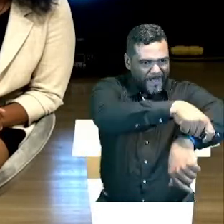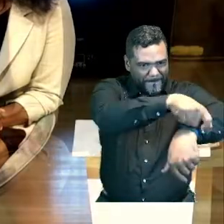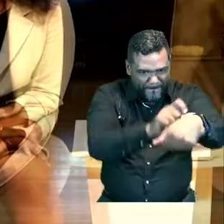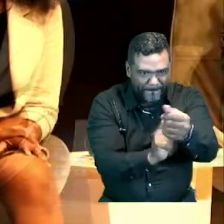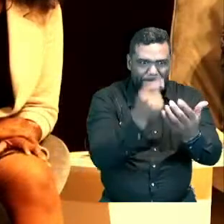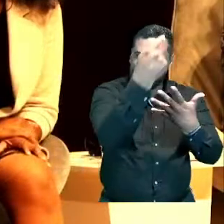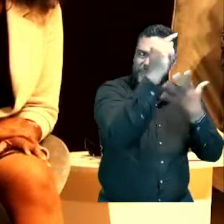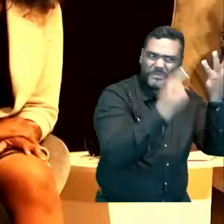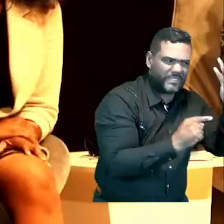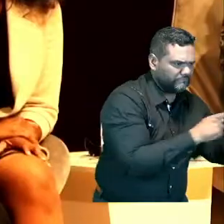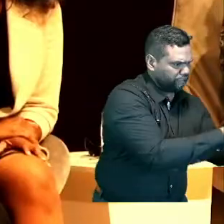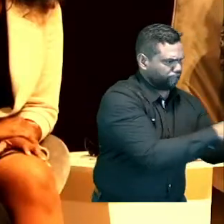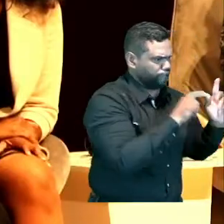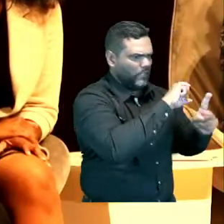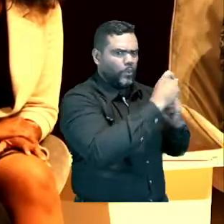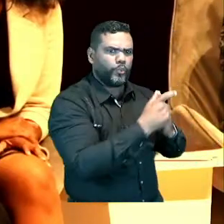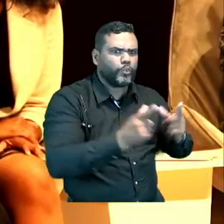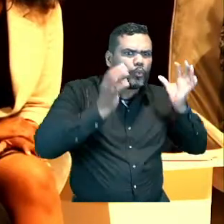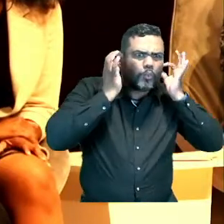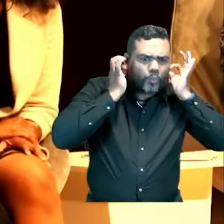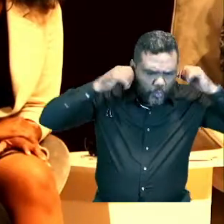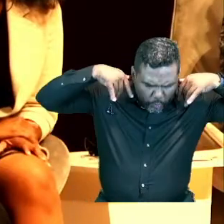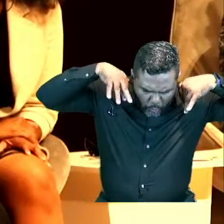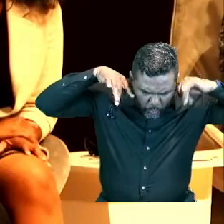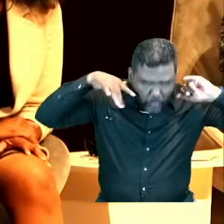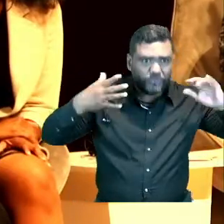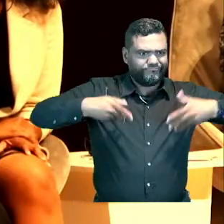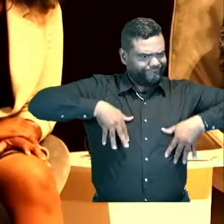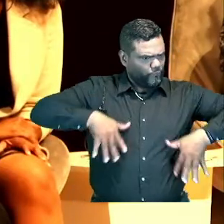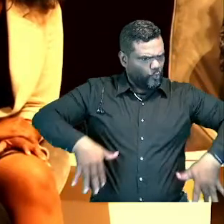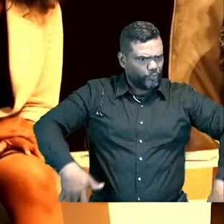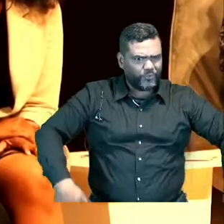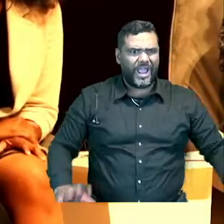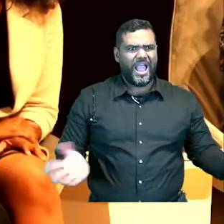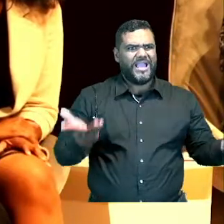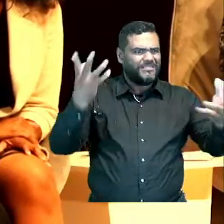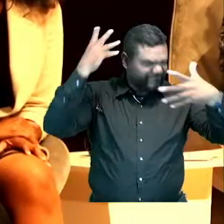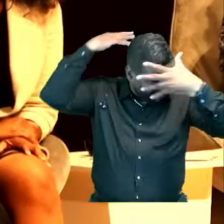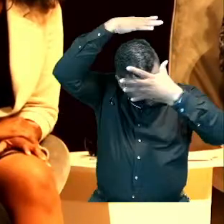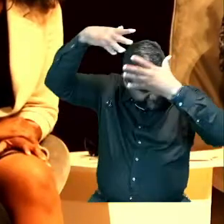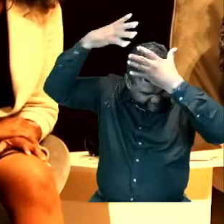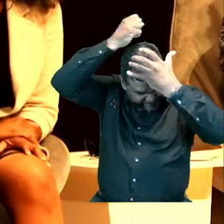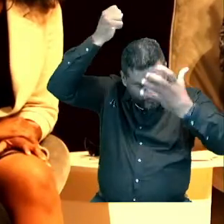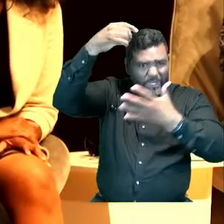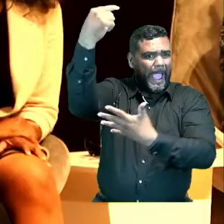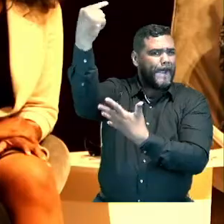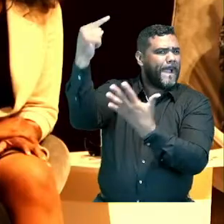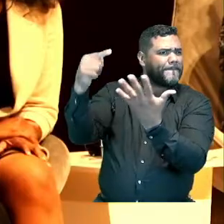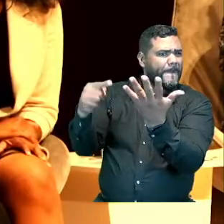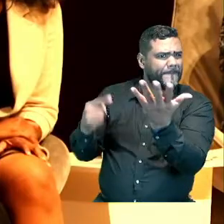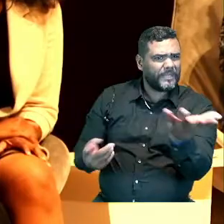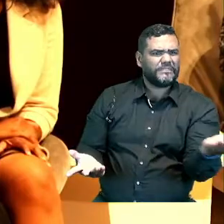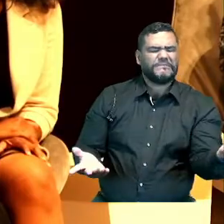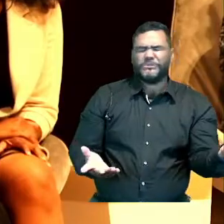women. And as you can see, they are cultural manifestations: earrings,